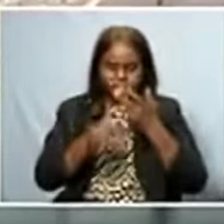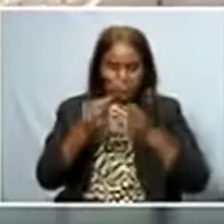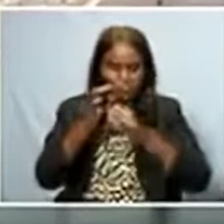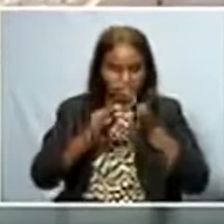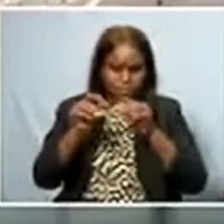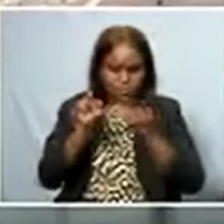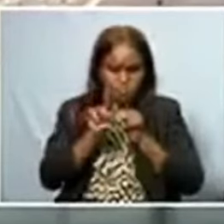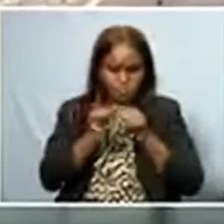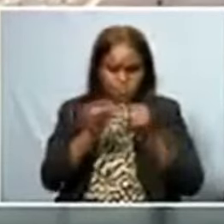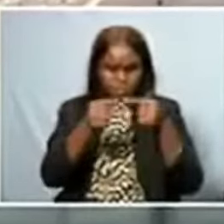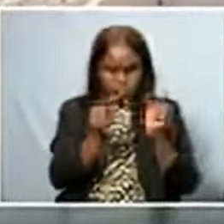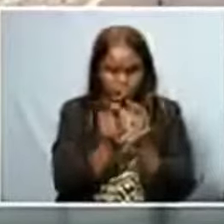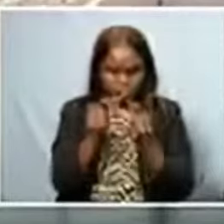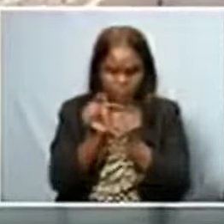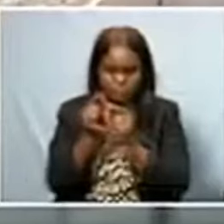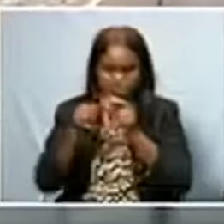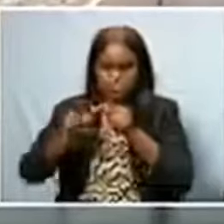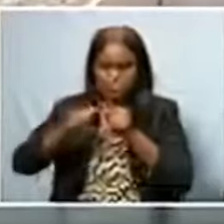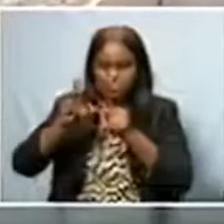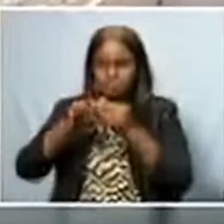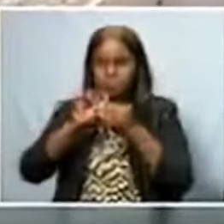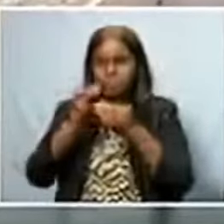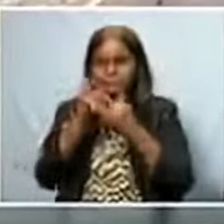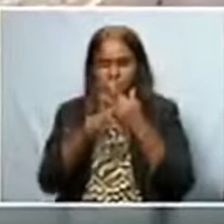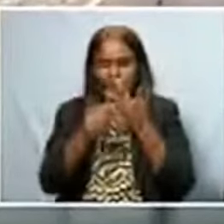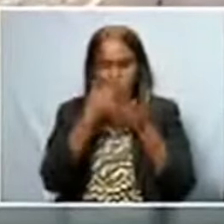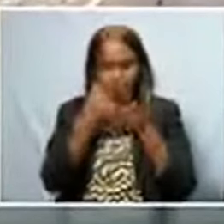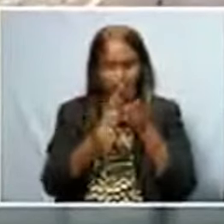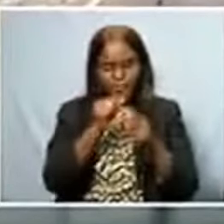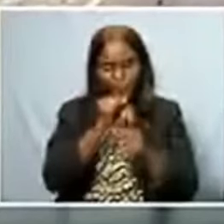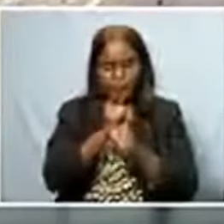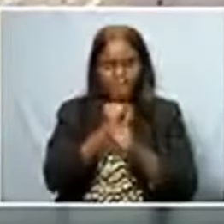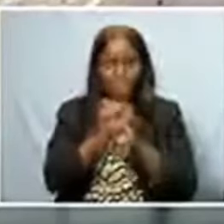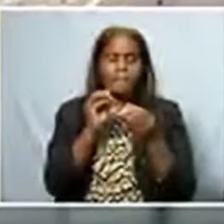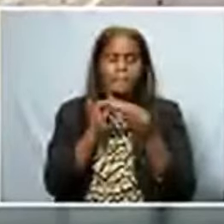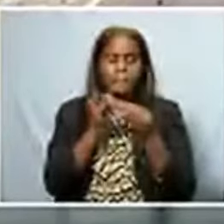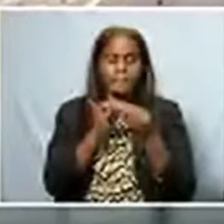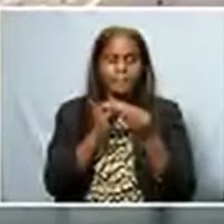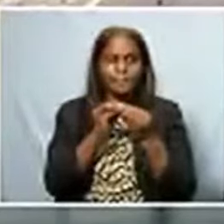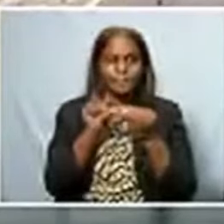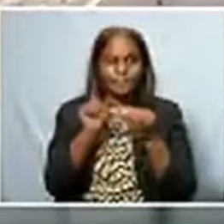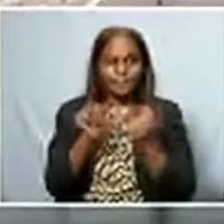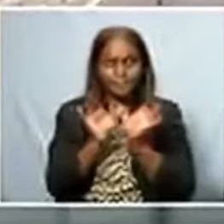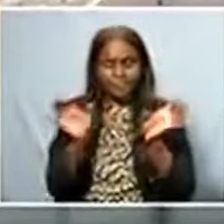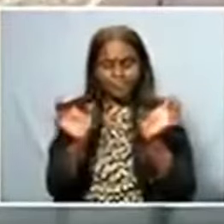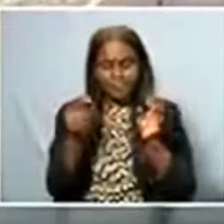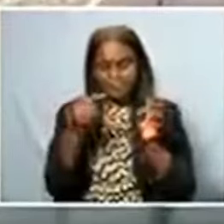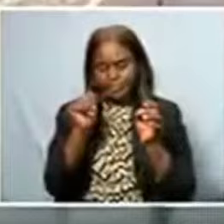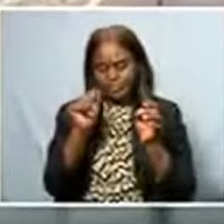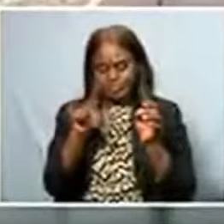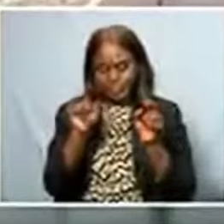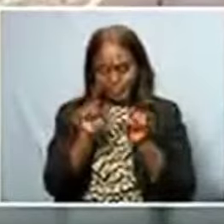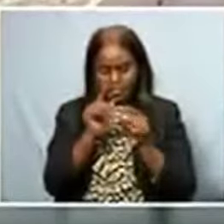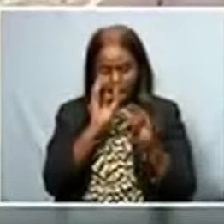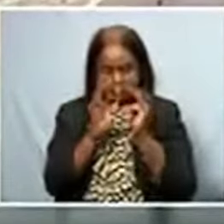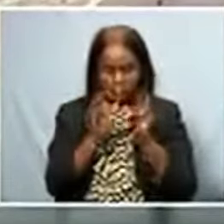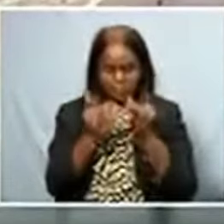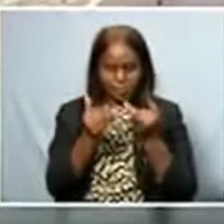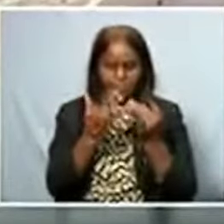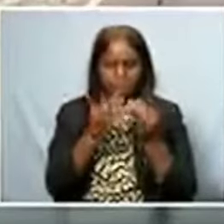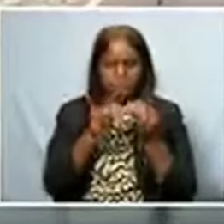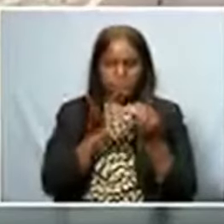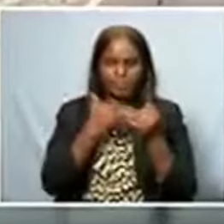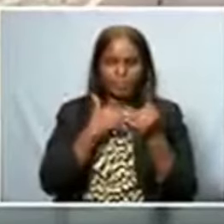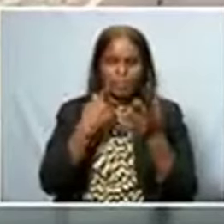the categories, whether they are increments or they are supposed to employ more, and that's a particular gap. And if we